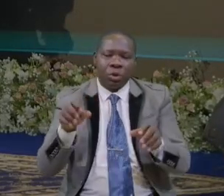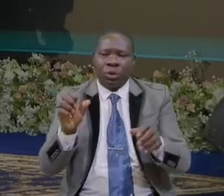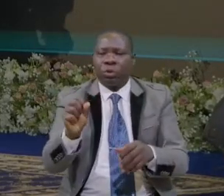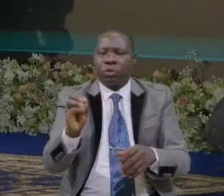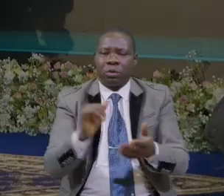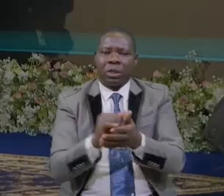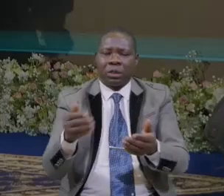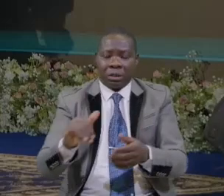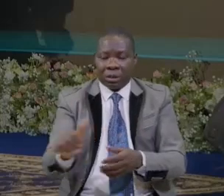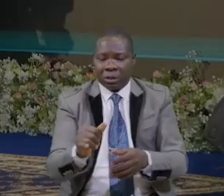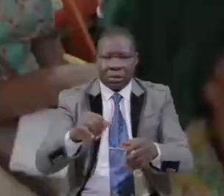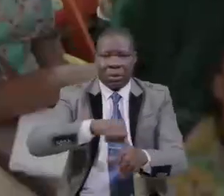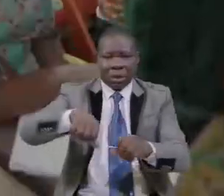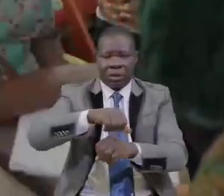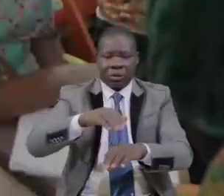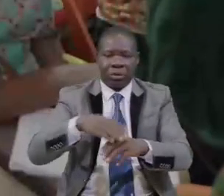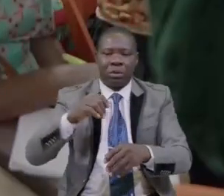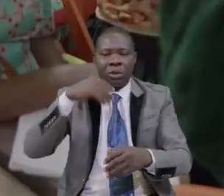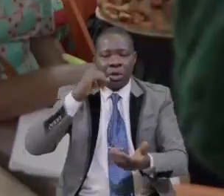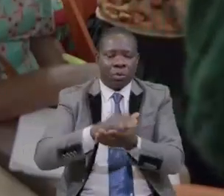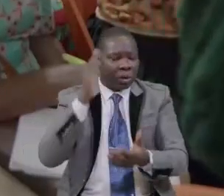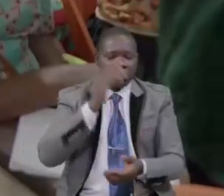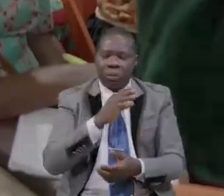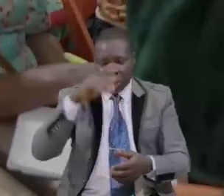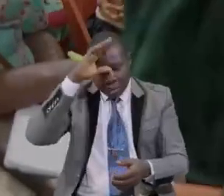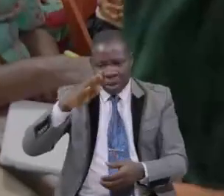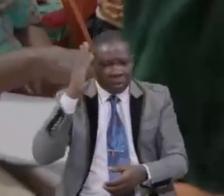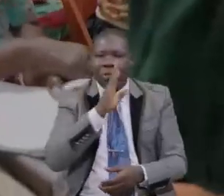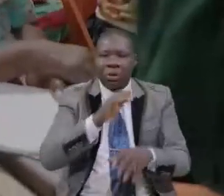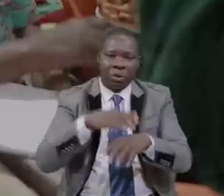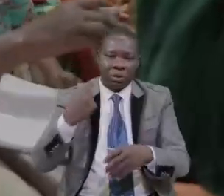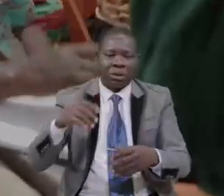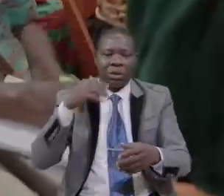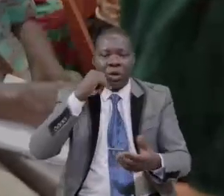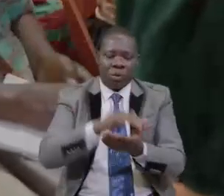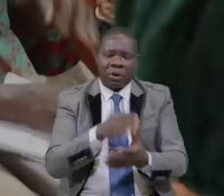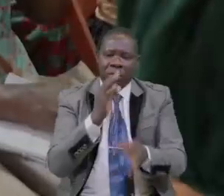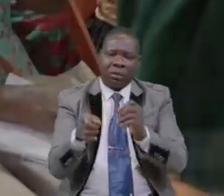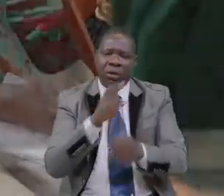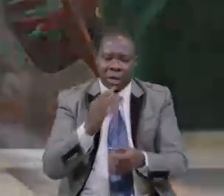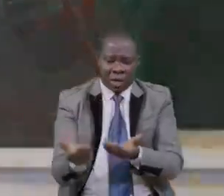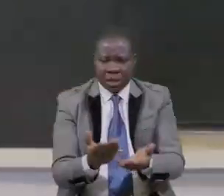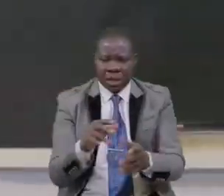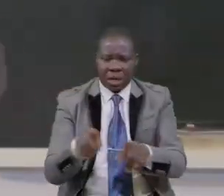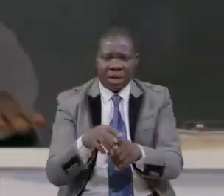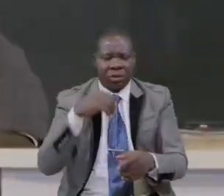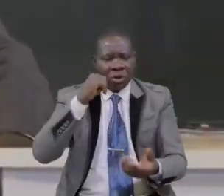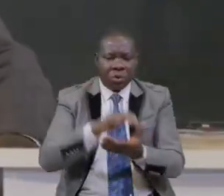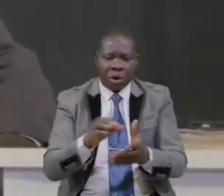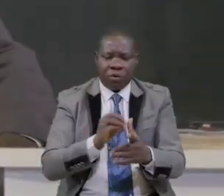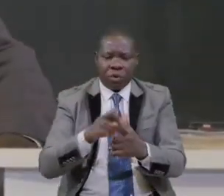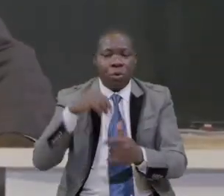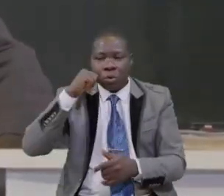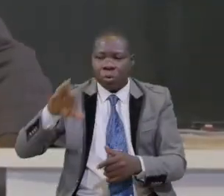be on the wife. And if you are here as a woman, as a wife, and your husband is not here, why don't you